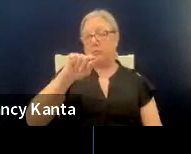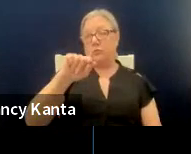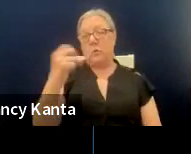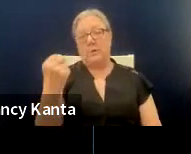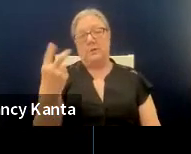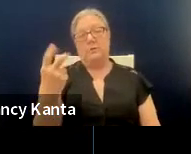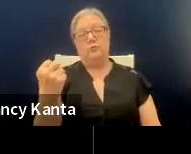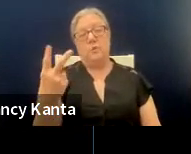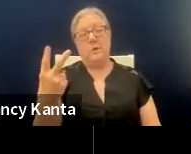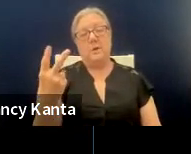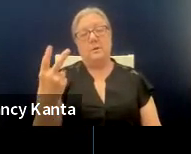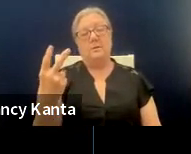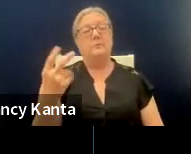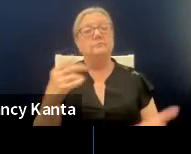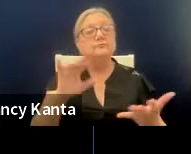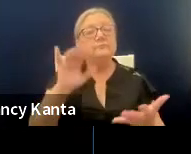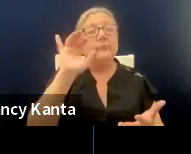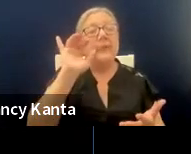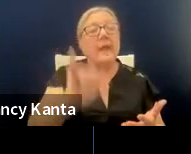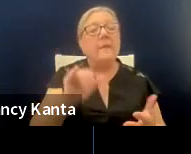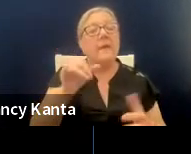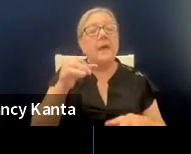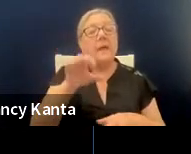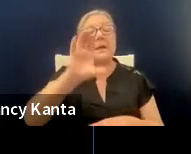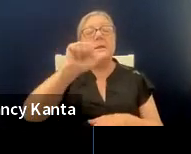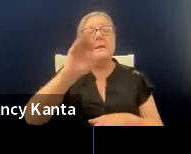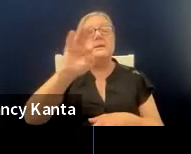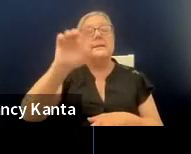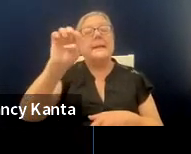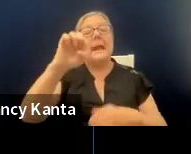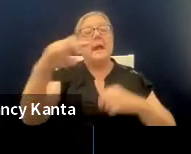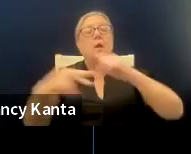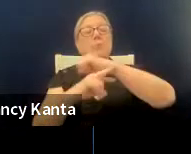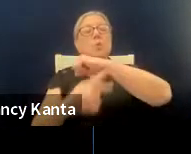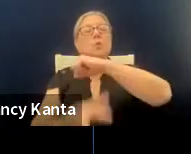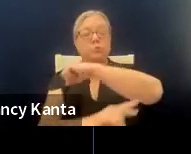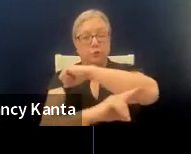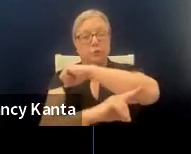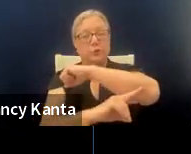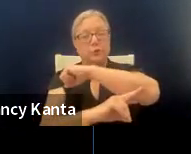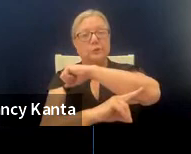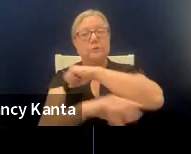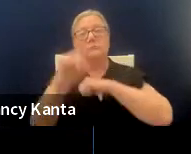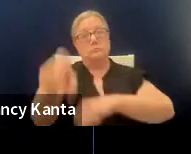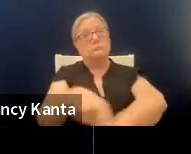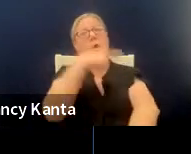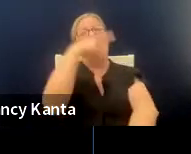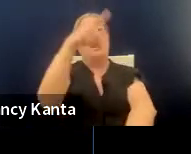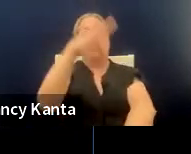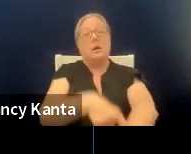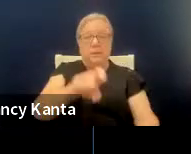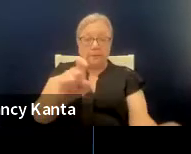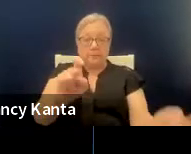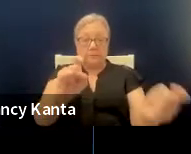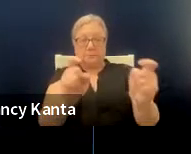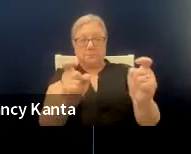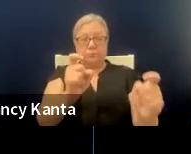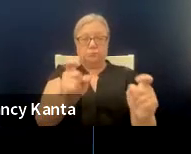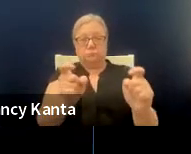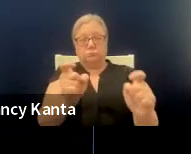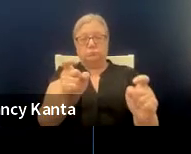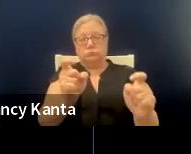cable-stayed bridge. But it's taken quite a long process of refinement to make